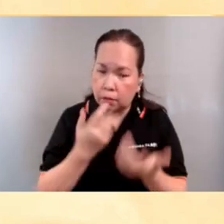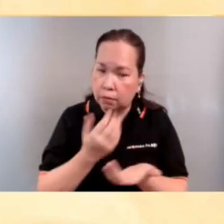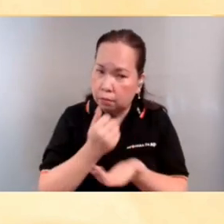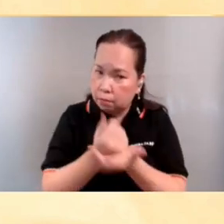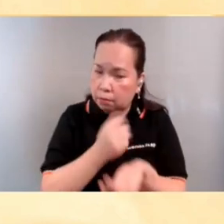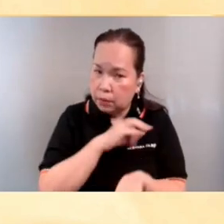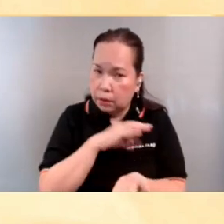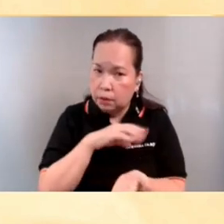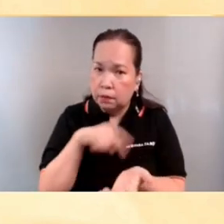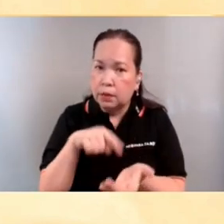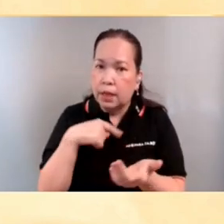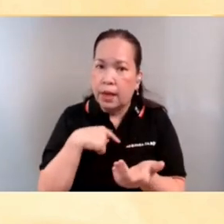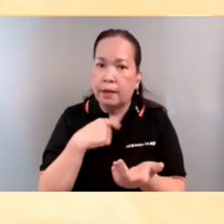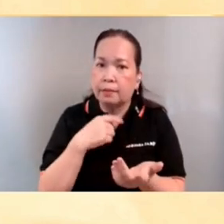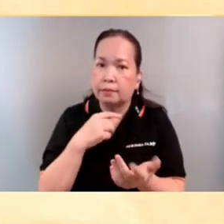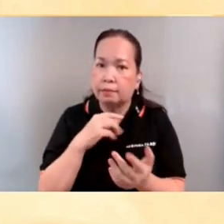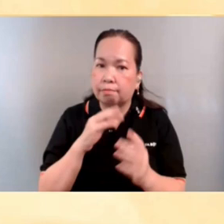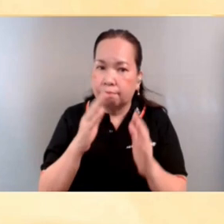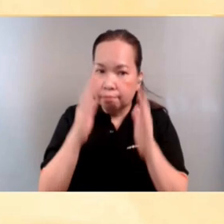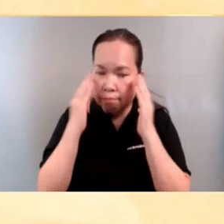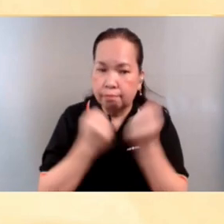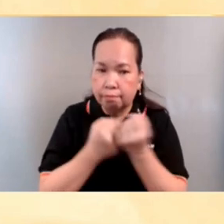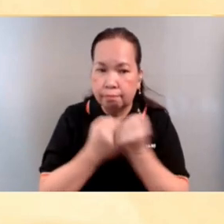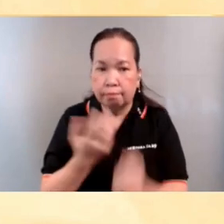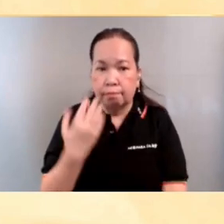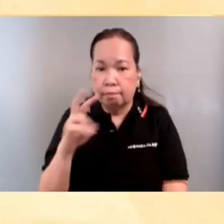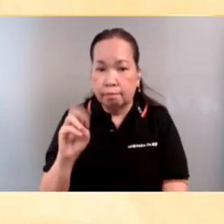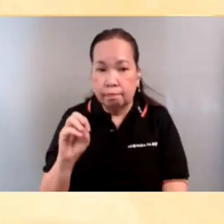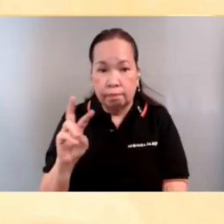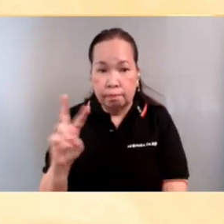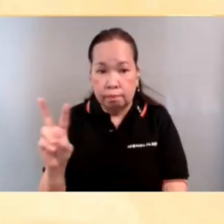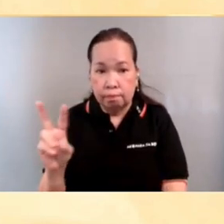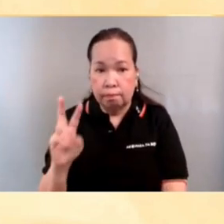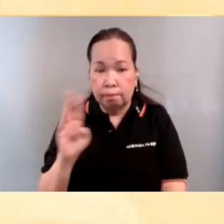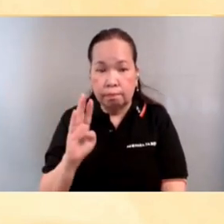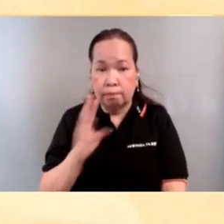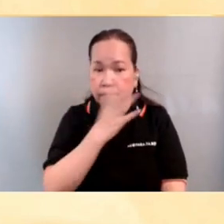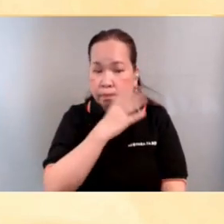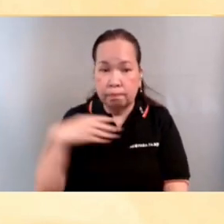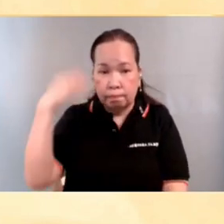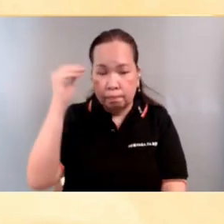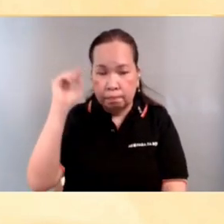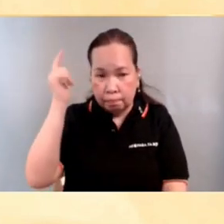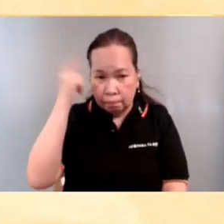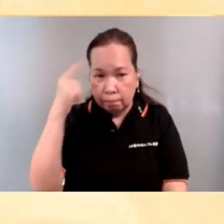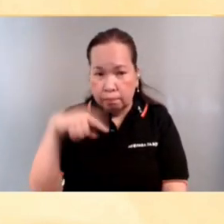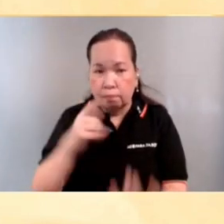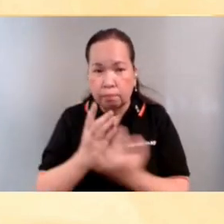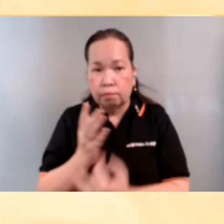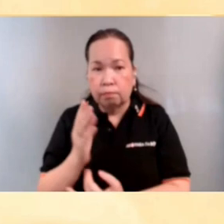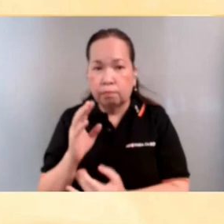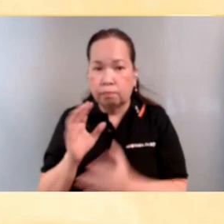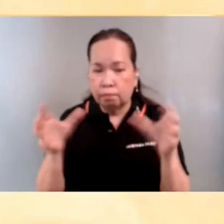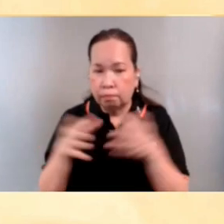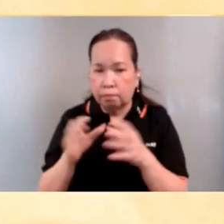more and more attention. In 2022, the BARM government, through the Ministry of Social Services and Development,